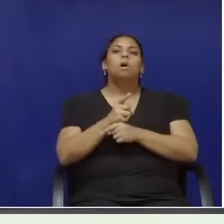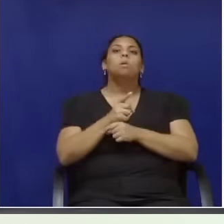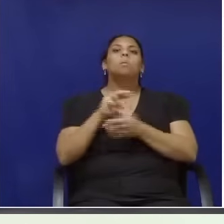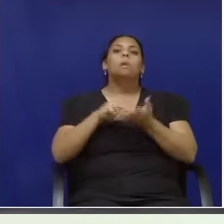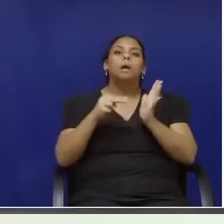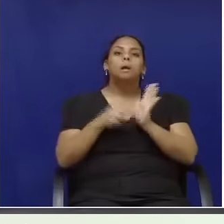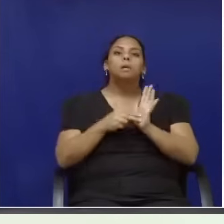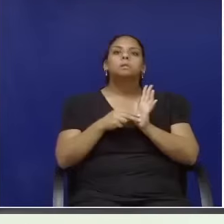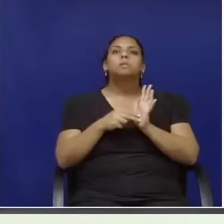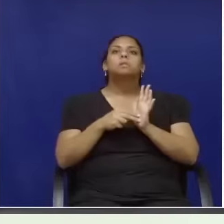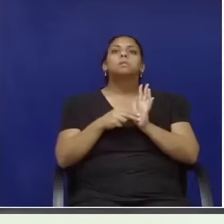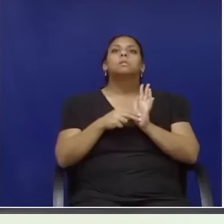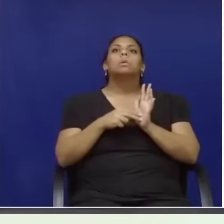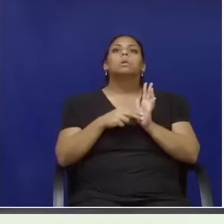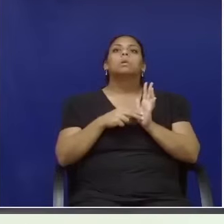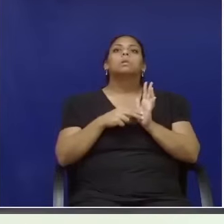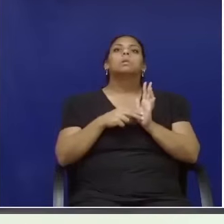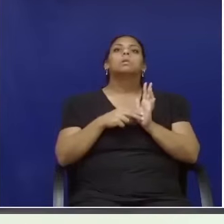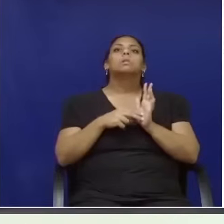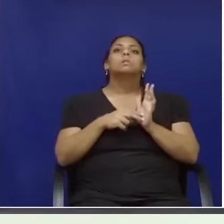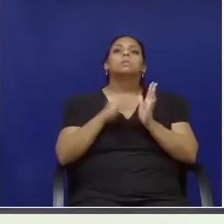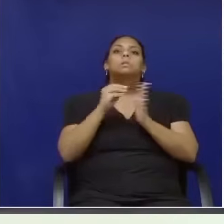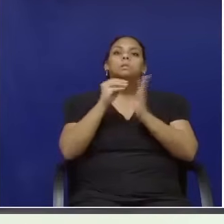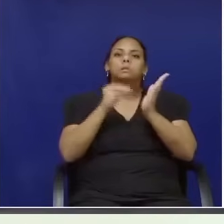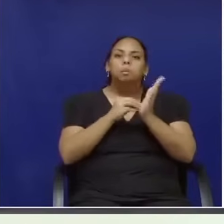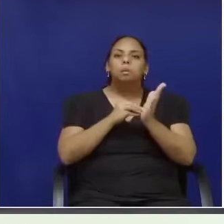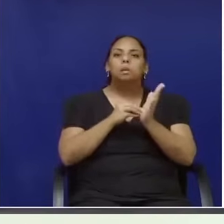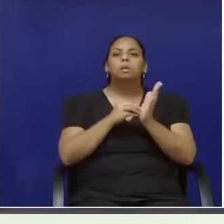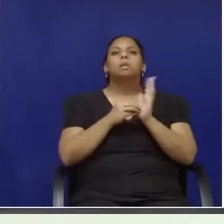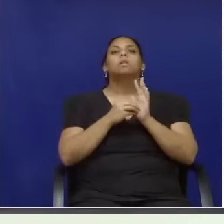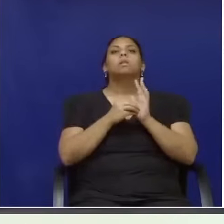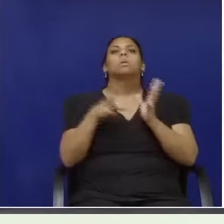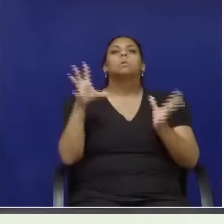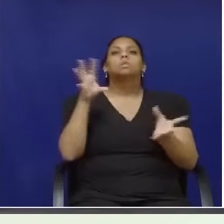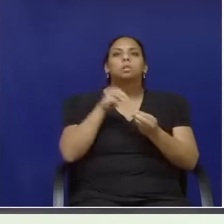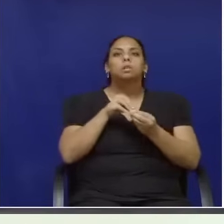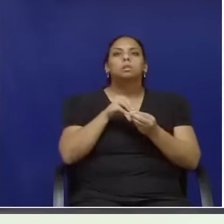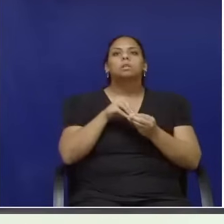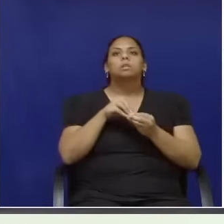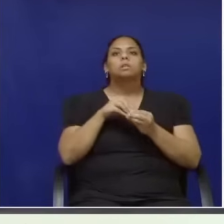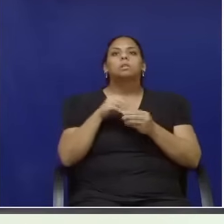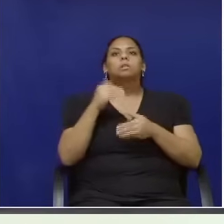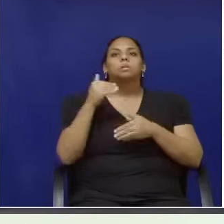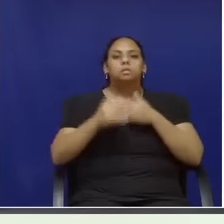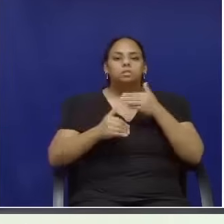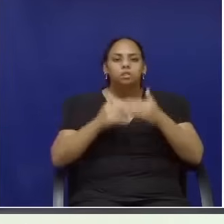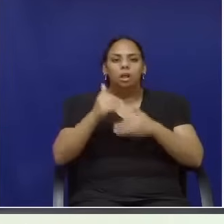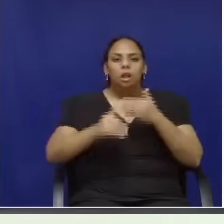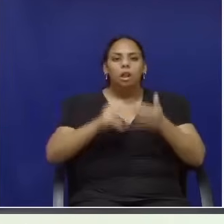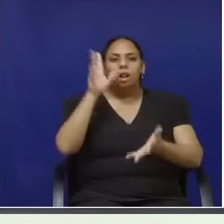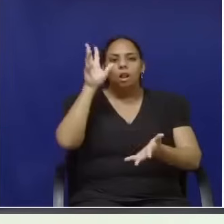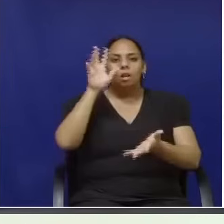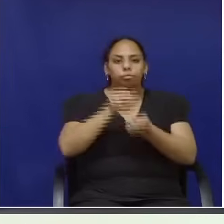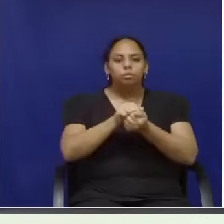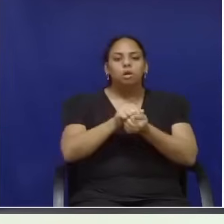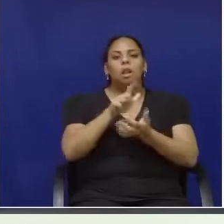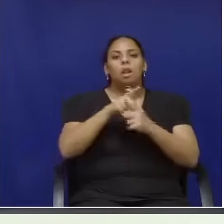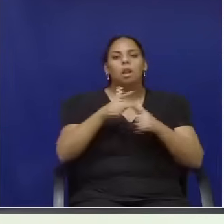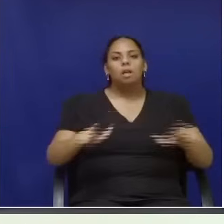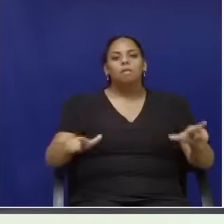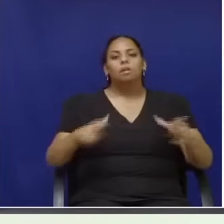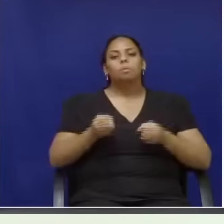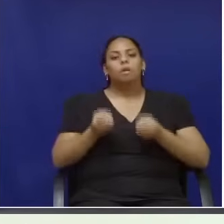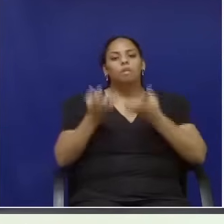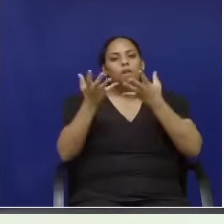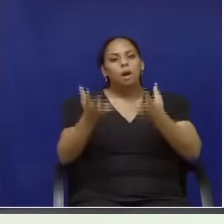submitted by all business units, which are then consolidated at provincial level and provided to the